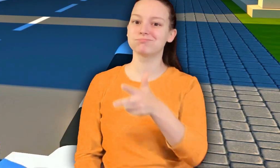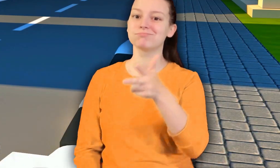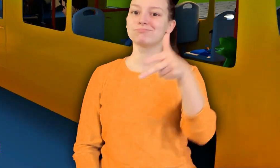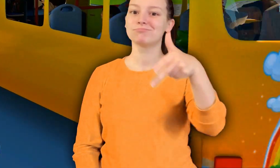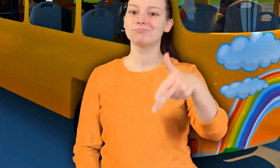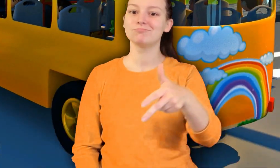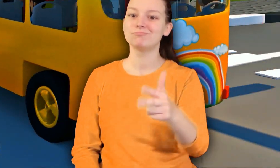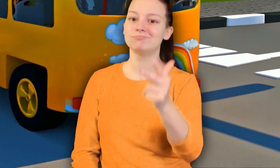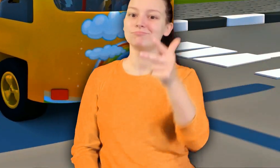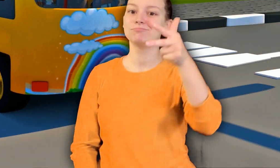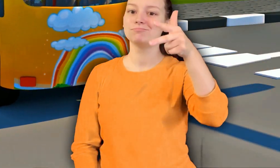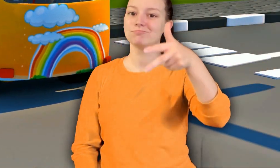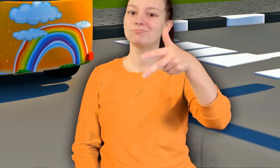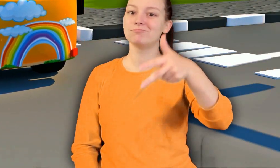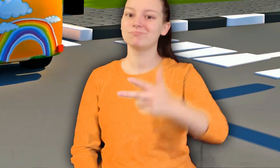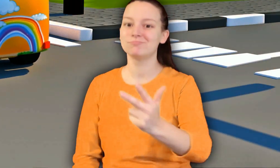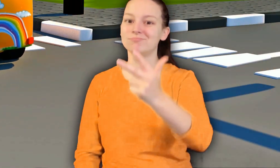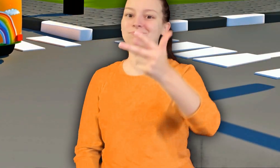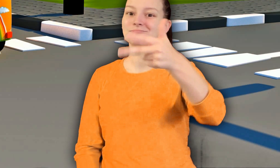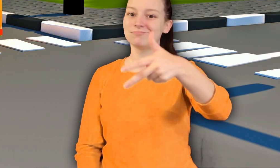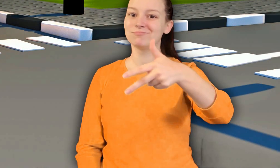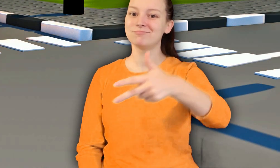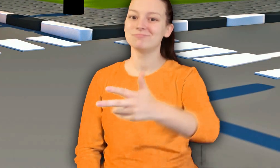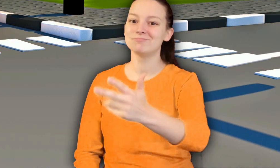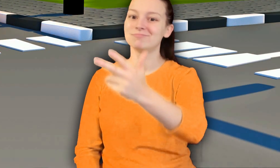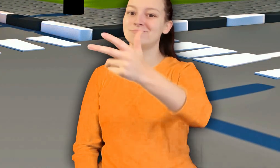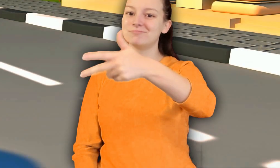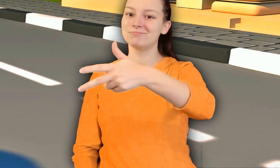the town.